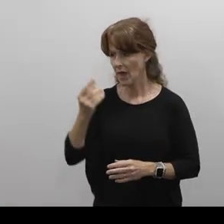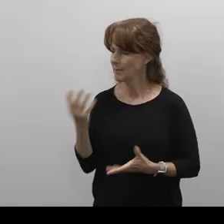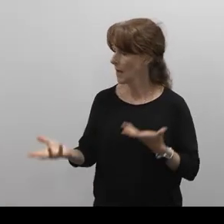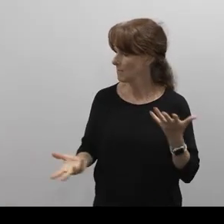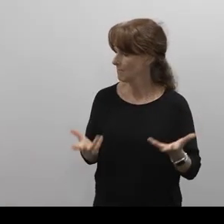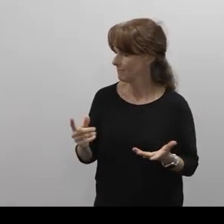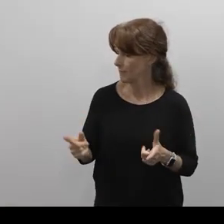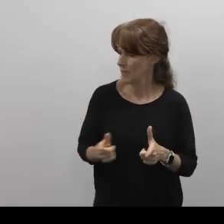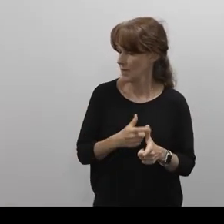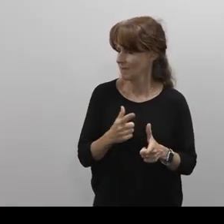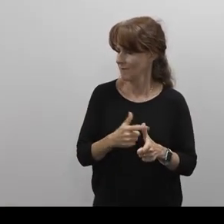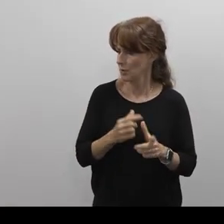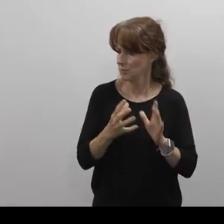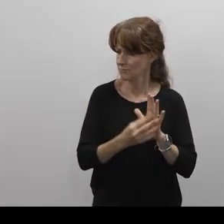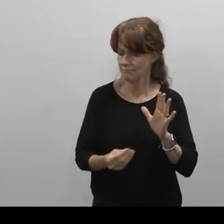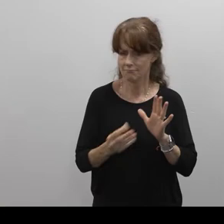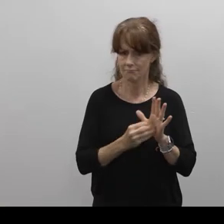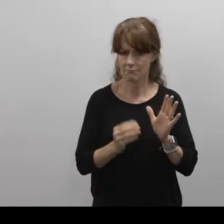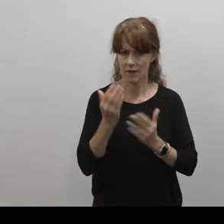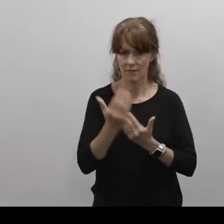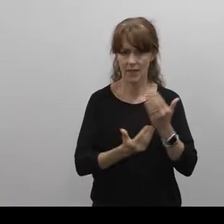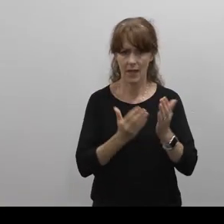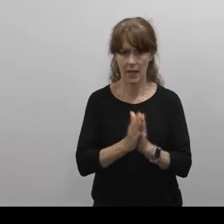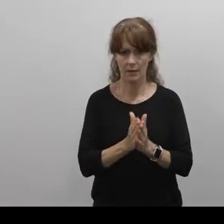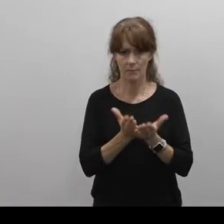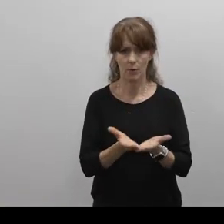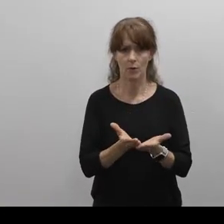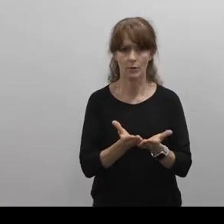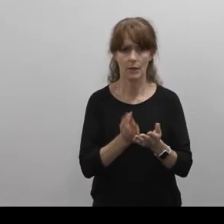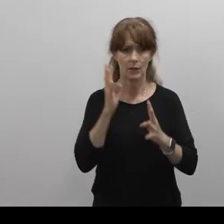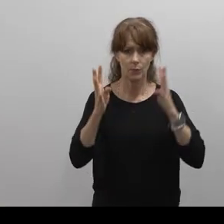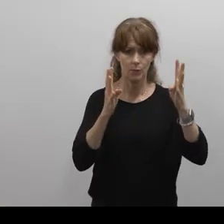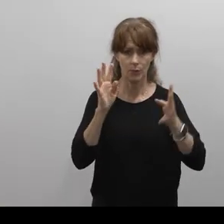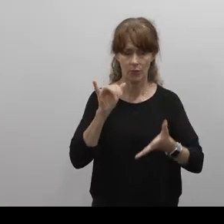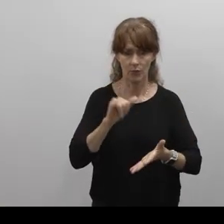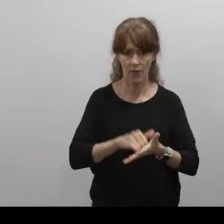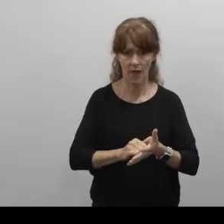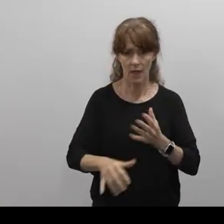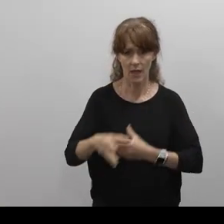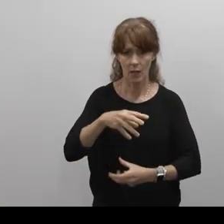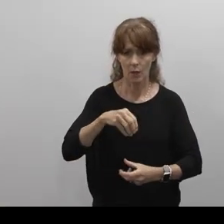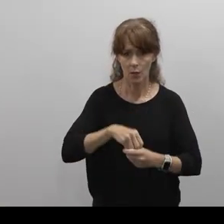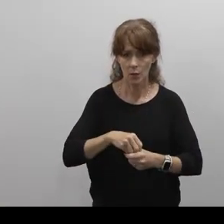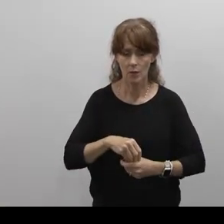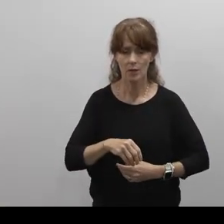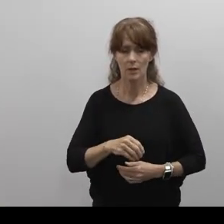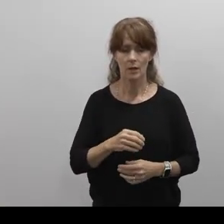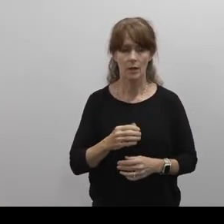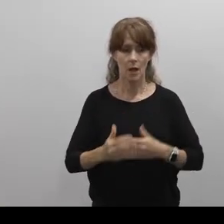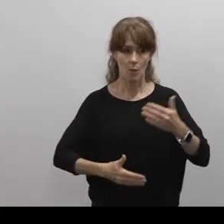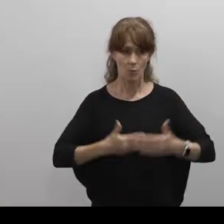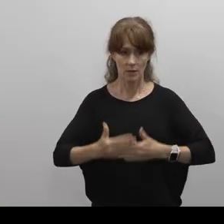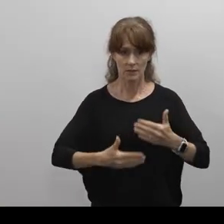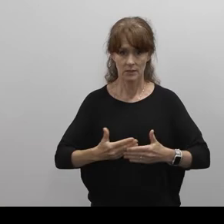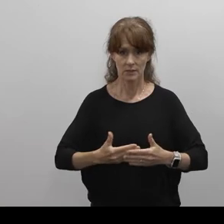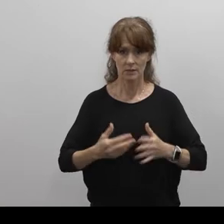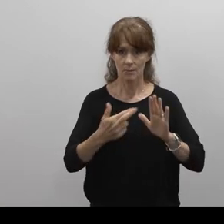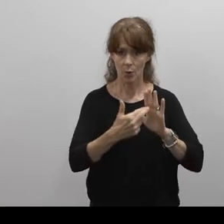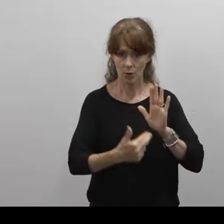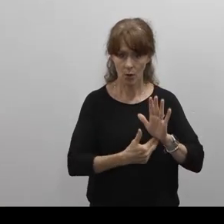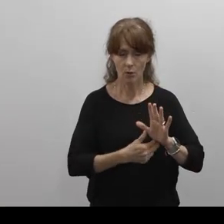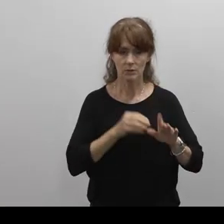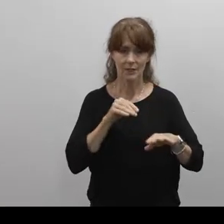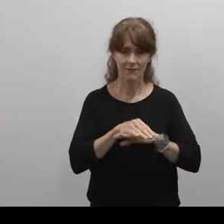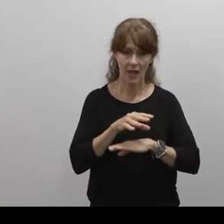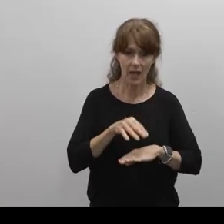would be the first rendition of a board handbook and developed that included processes and protocols, as well as